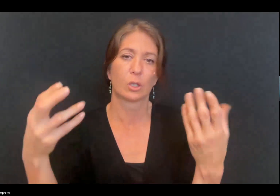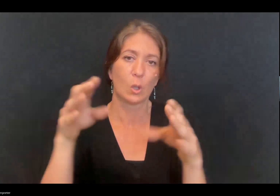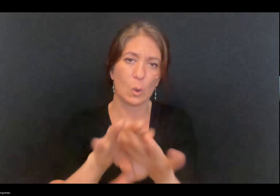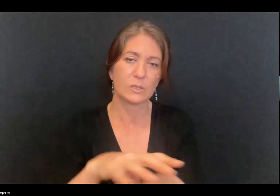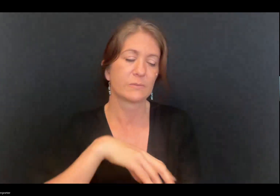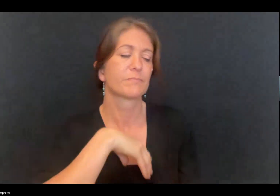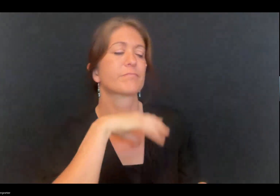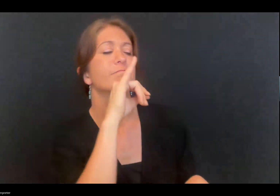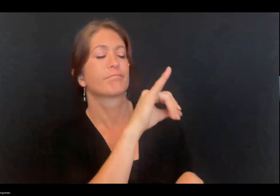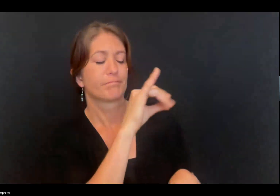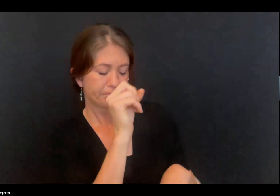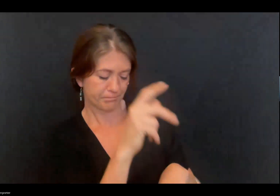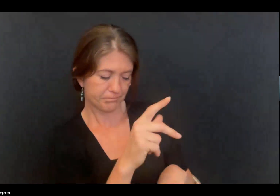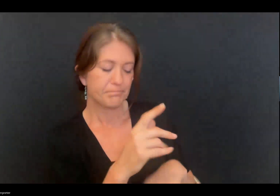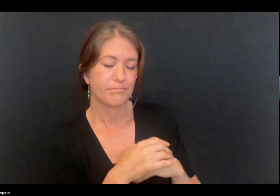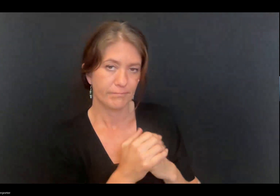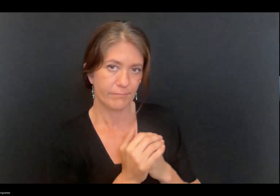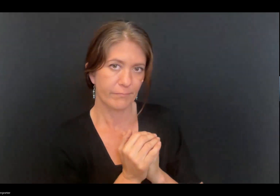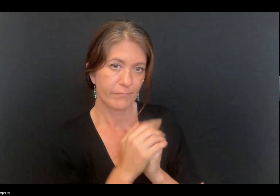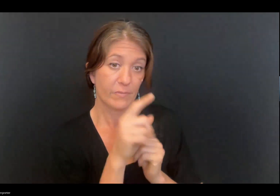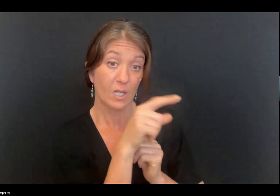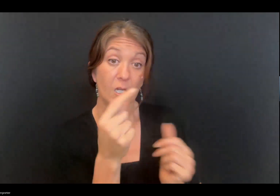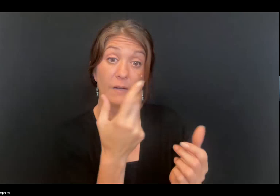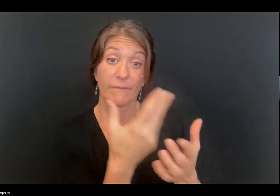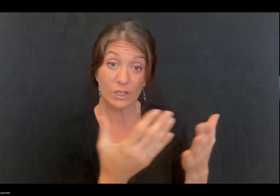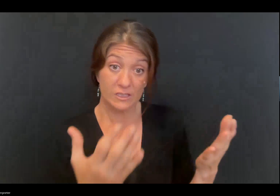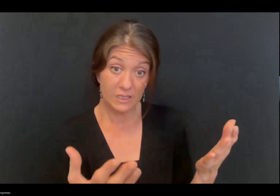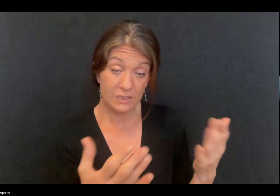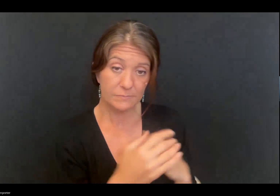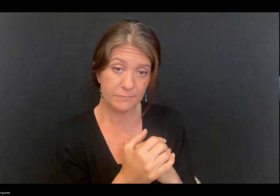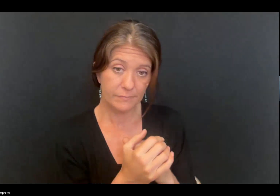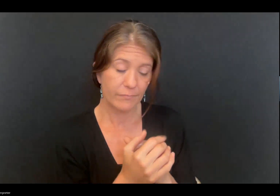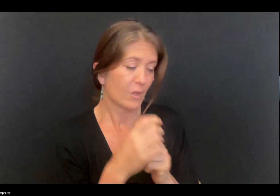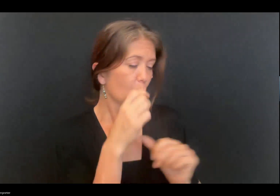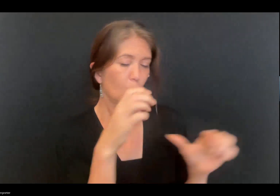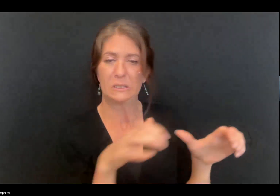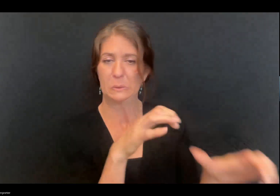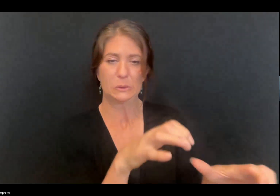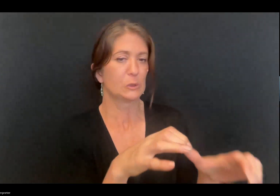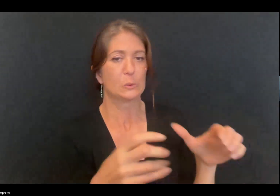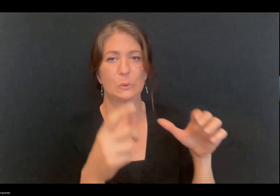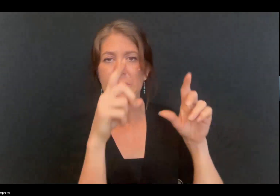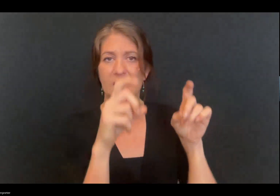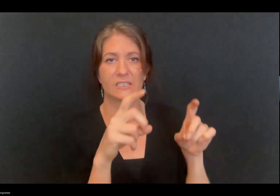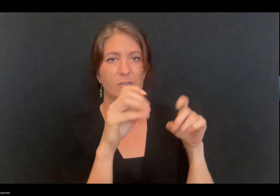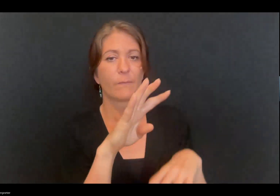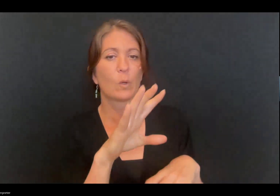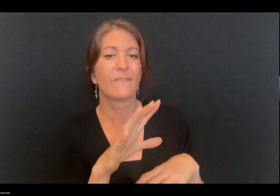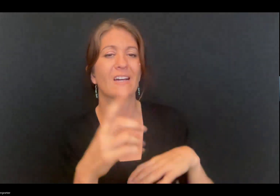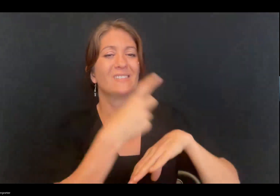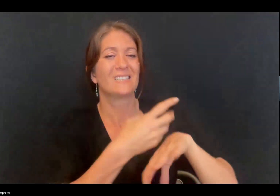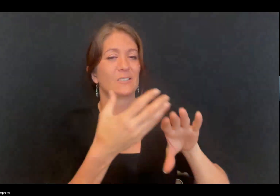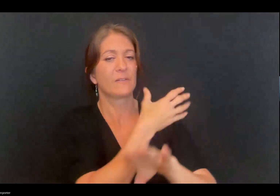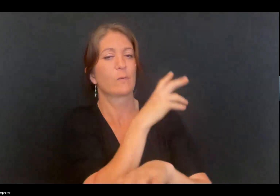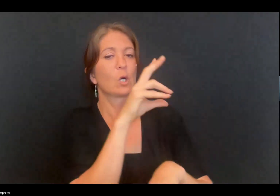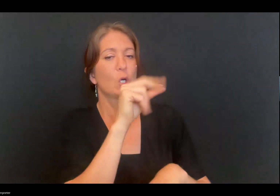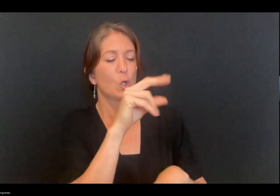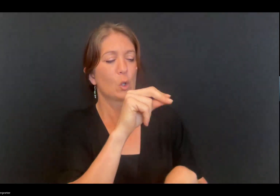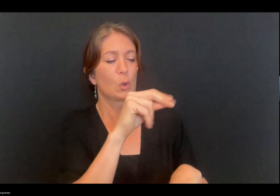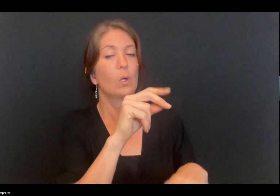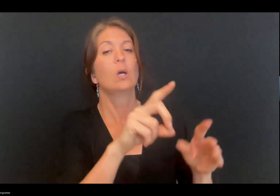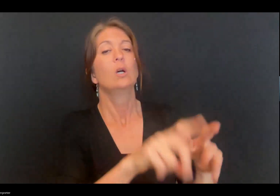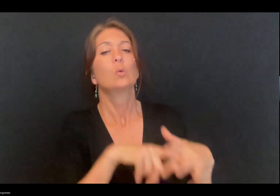Okay, thanks. So the first thing is that we're not doing the assessments 45 days out. We are starting the process, starting